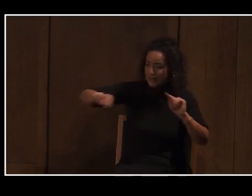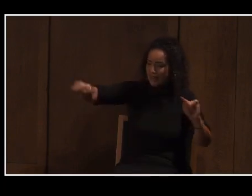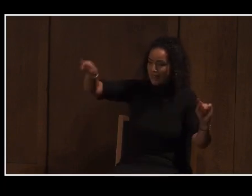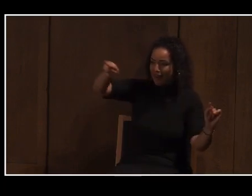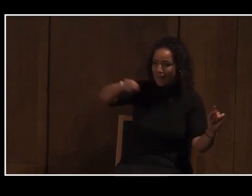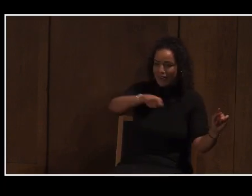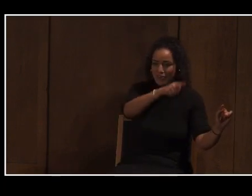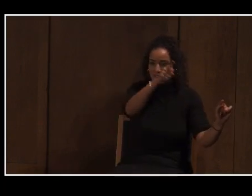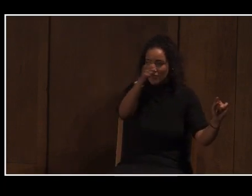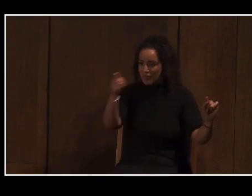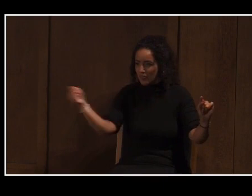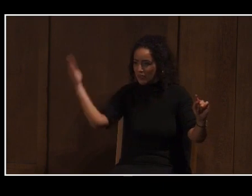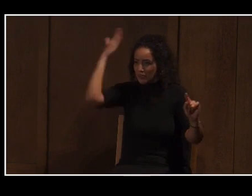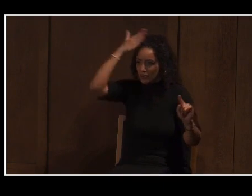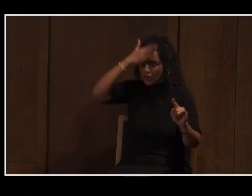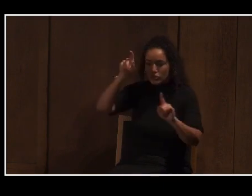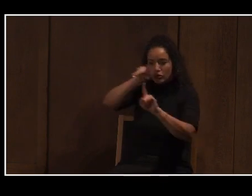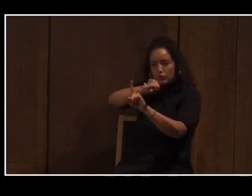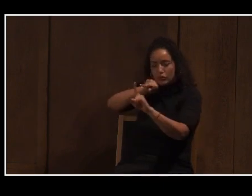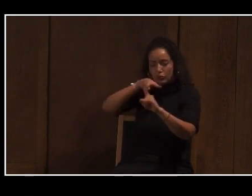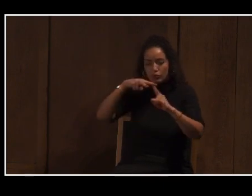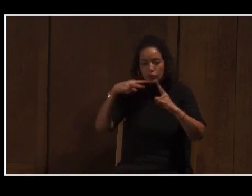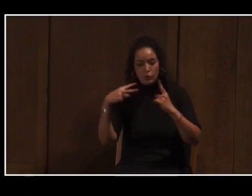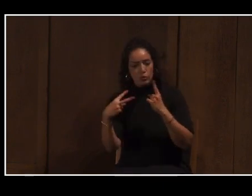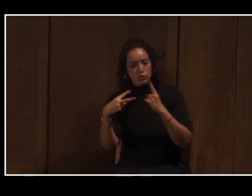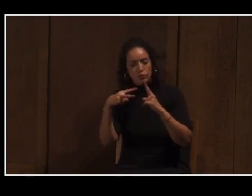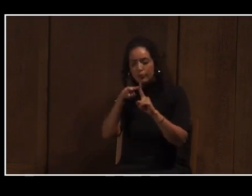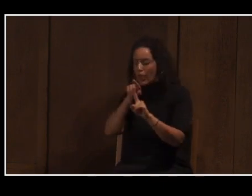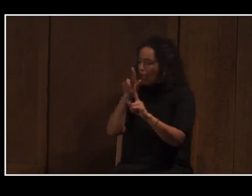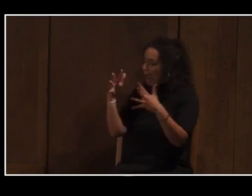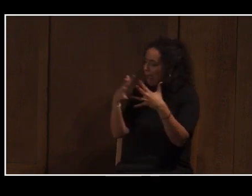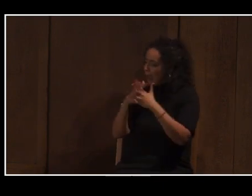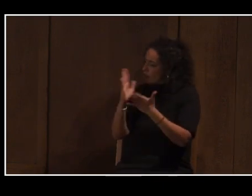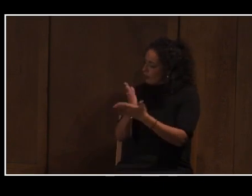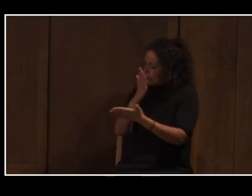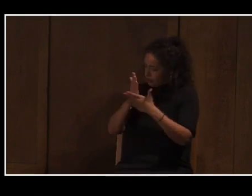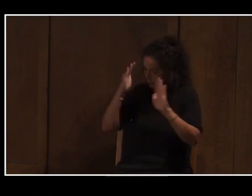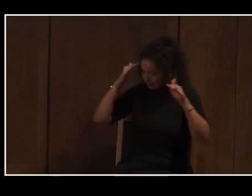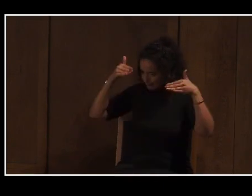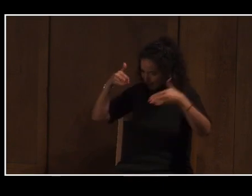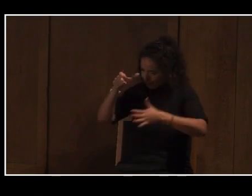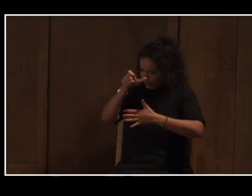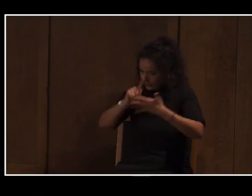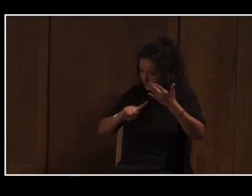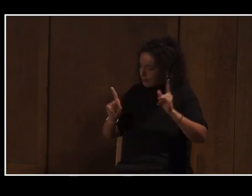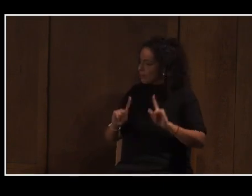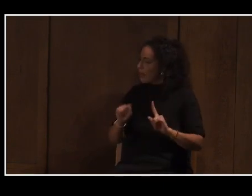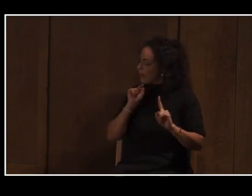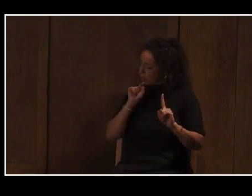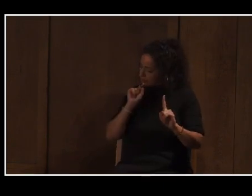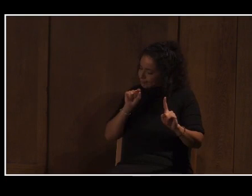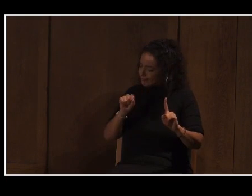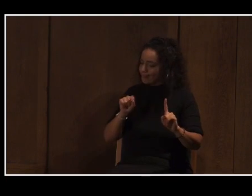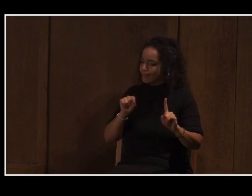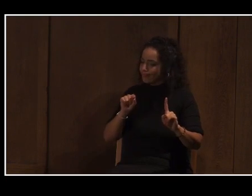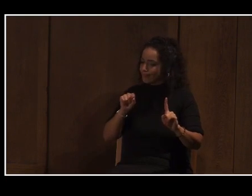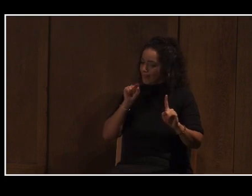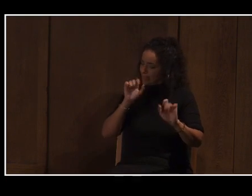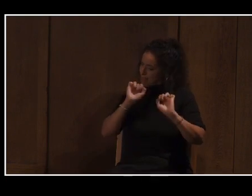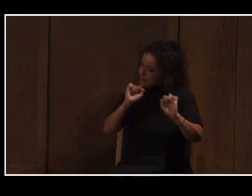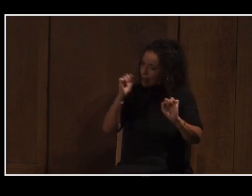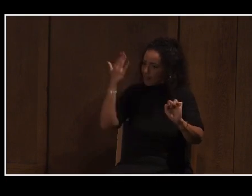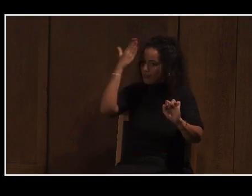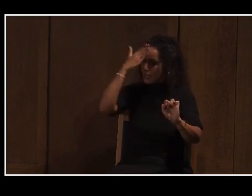through limitations. So how can we center disabled people in experiments in imagination for